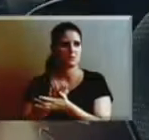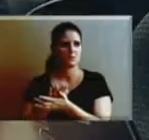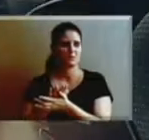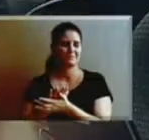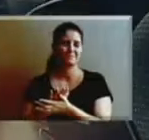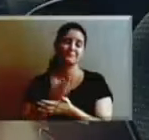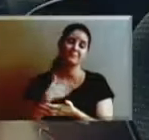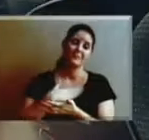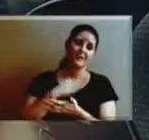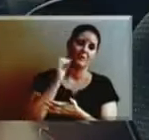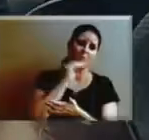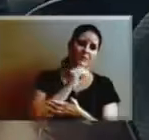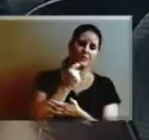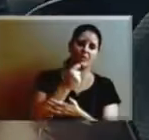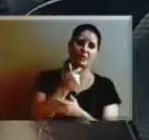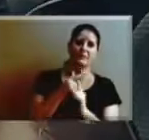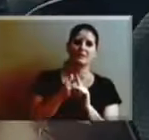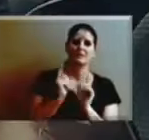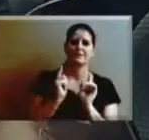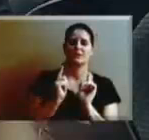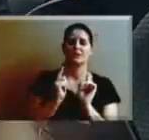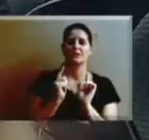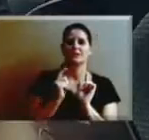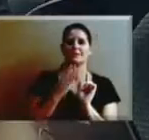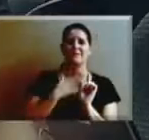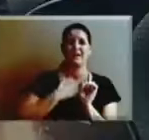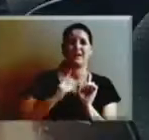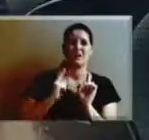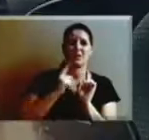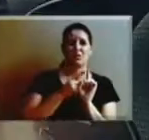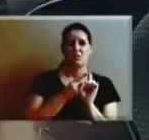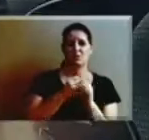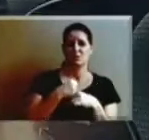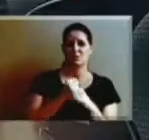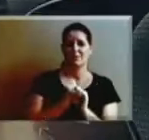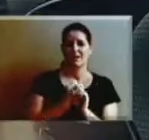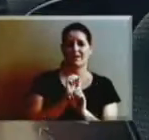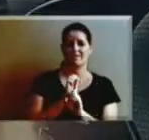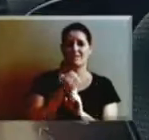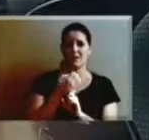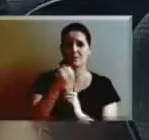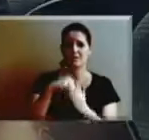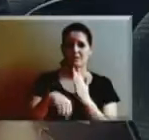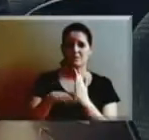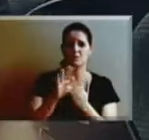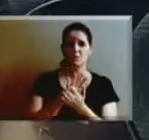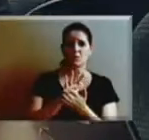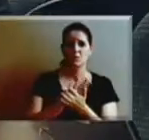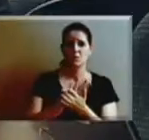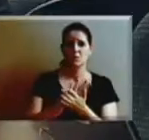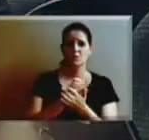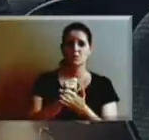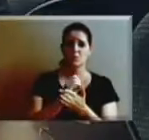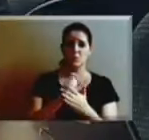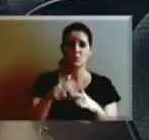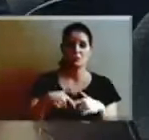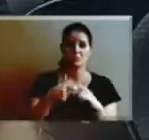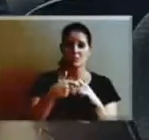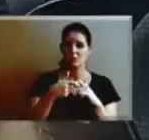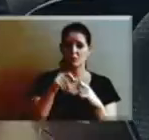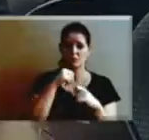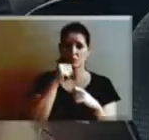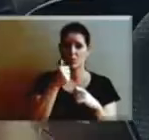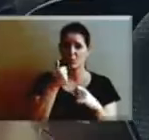different take on that, in that our real aim is to create the environment inside schools where those suspensions are less likely to happen